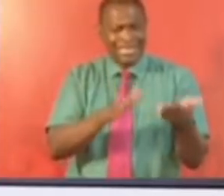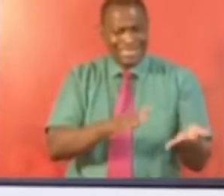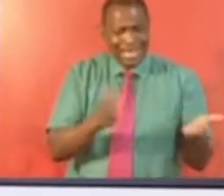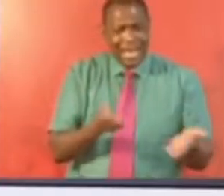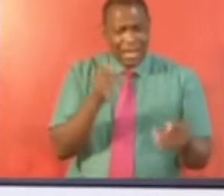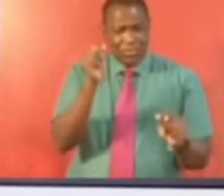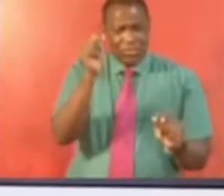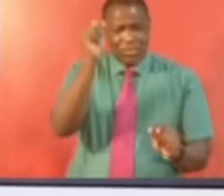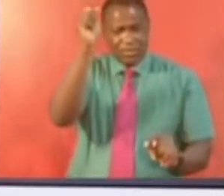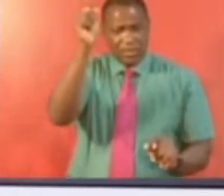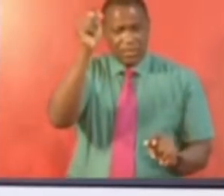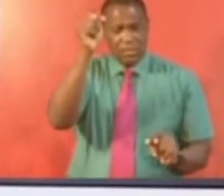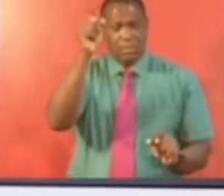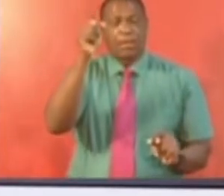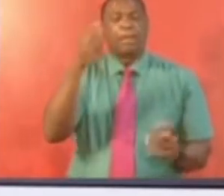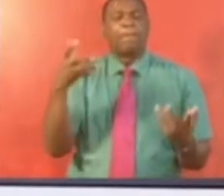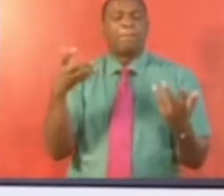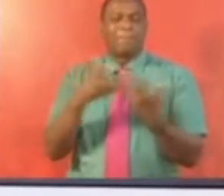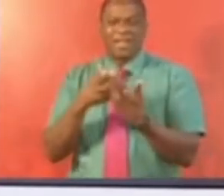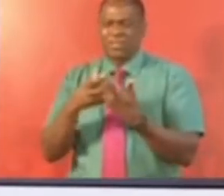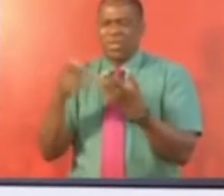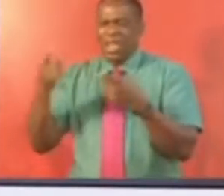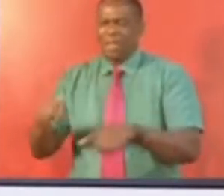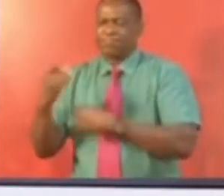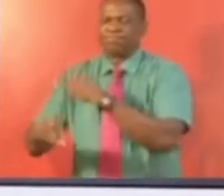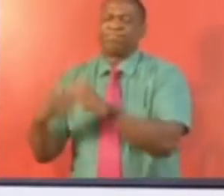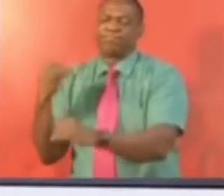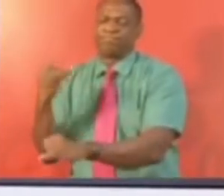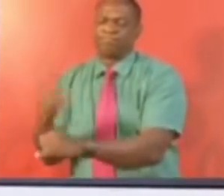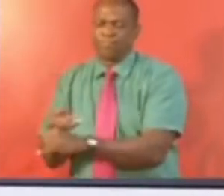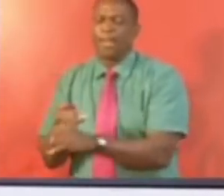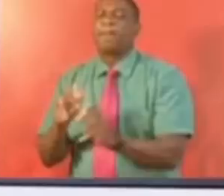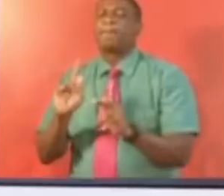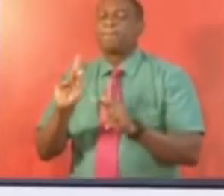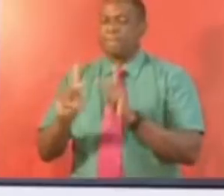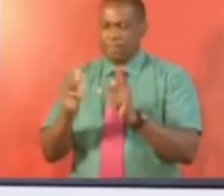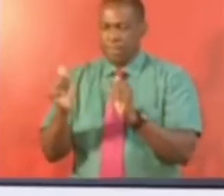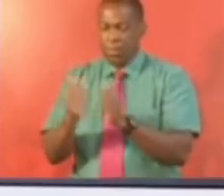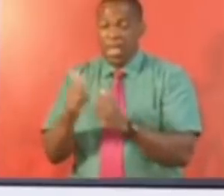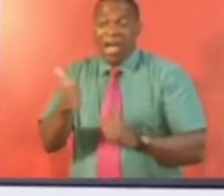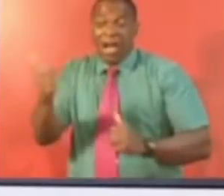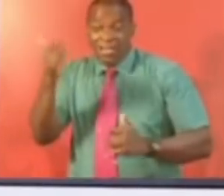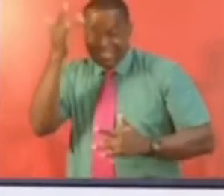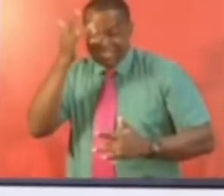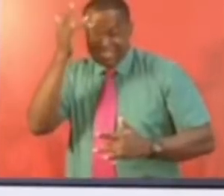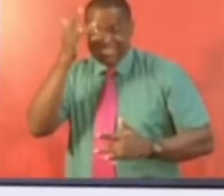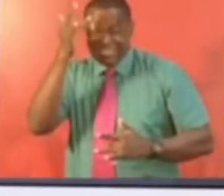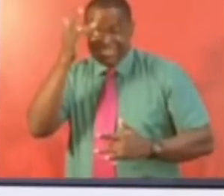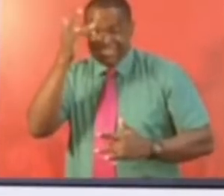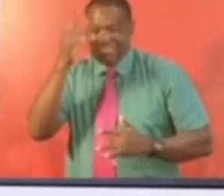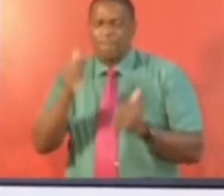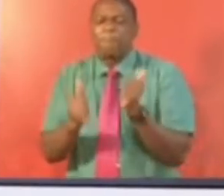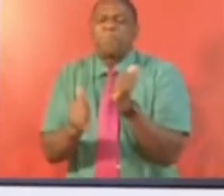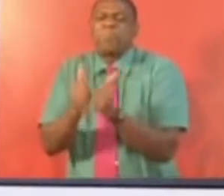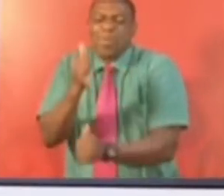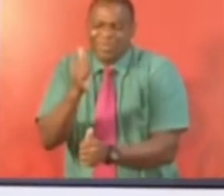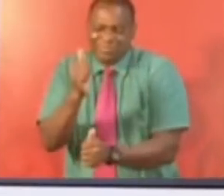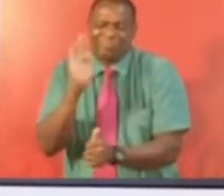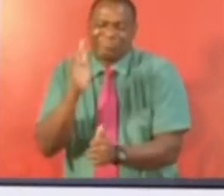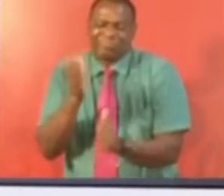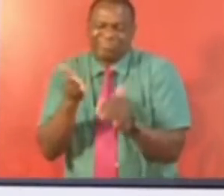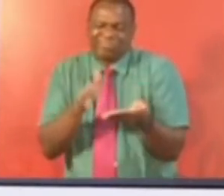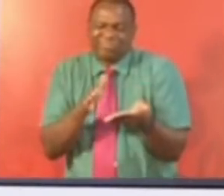persons having comorbidities. Mainly we see diabetes, we see hypertension, we see some oncology-related illnesses,